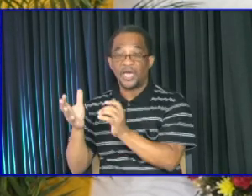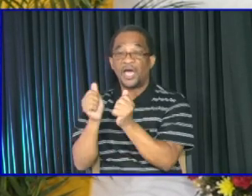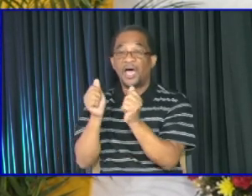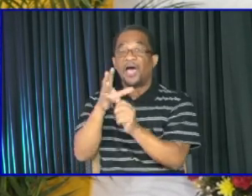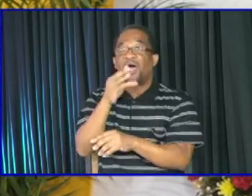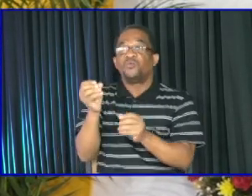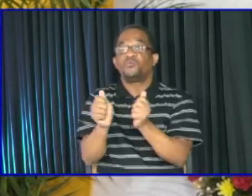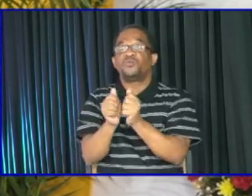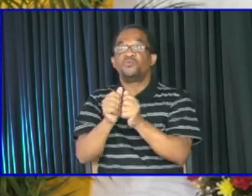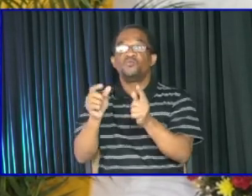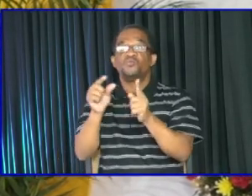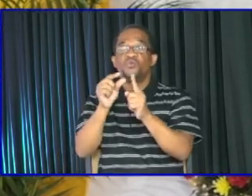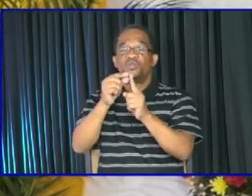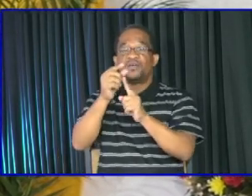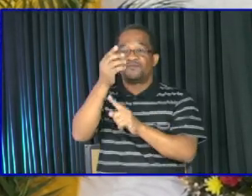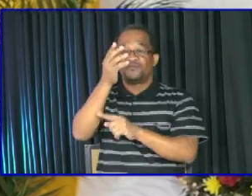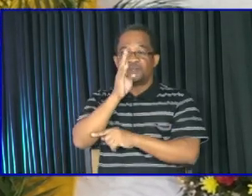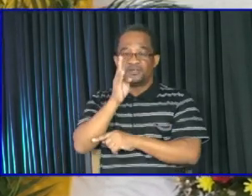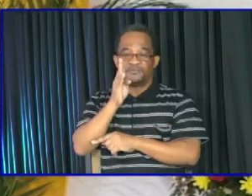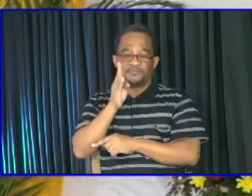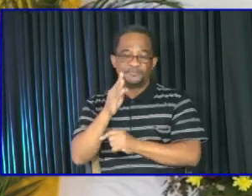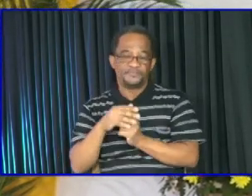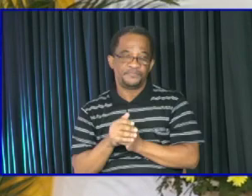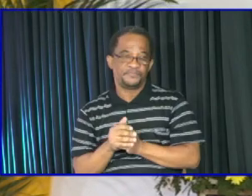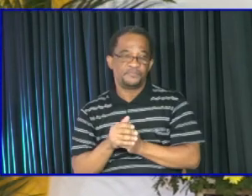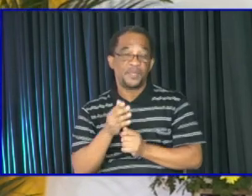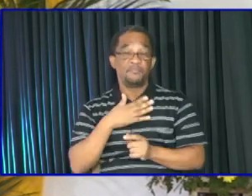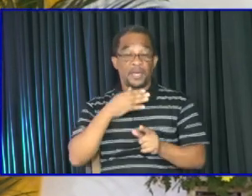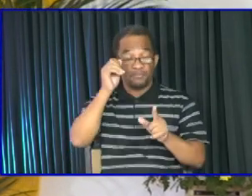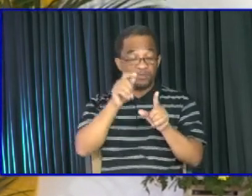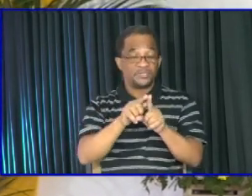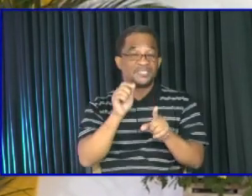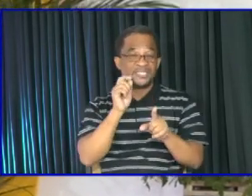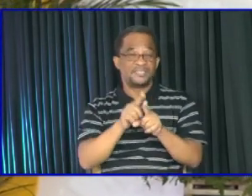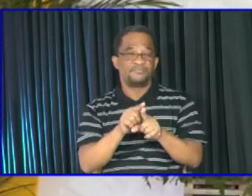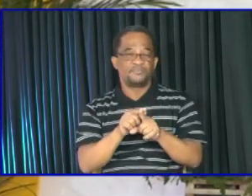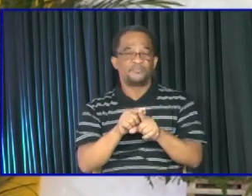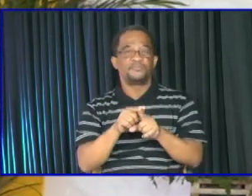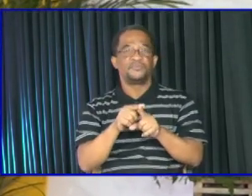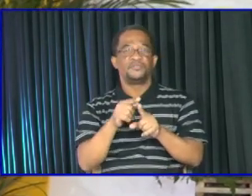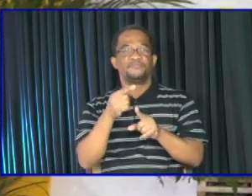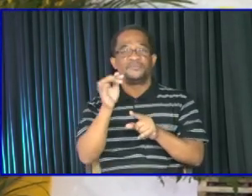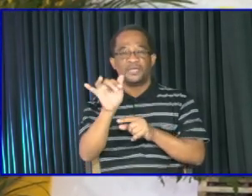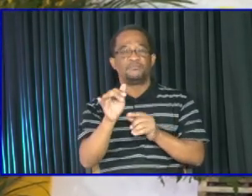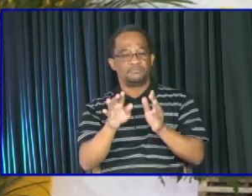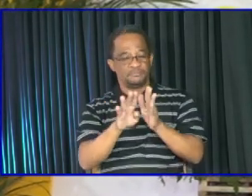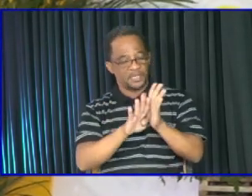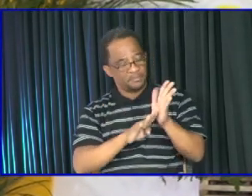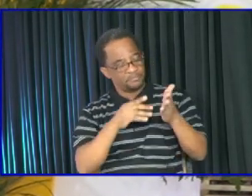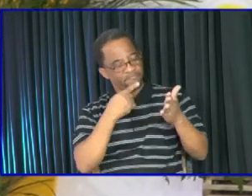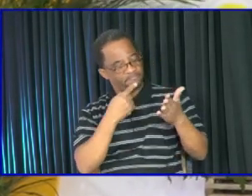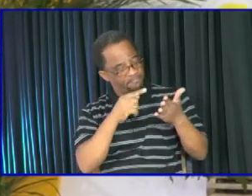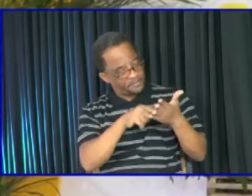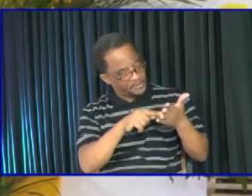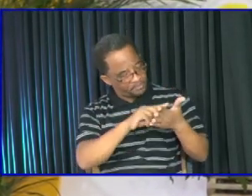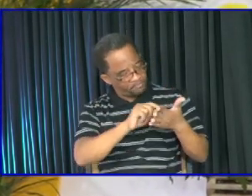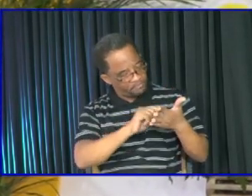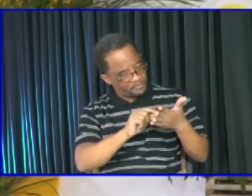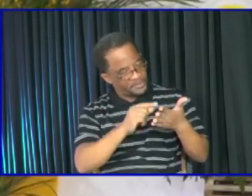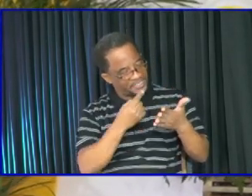God. My beloved brothers and sisters, we should note that the Bible clearly states, according